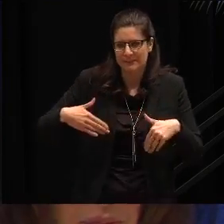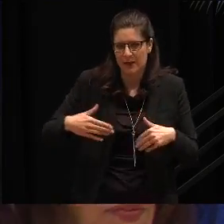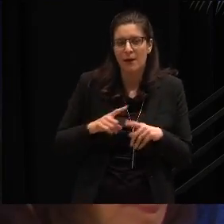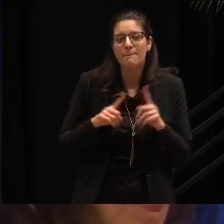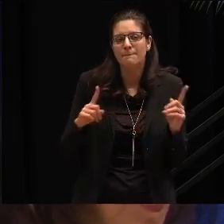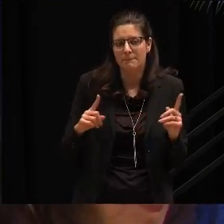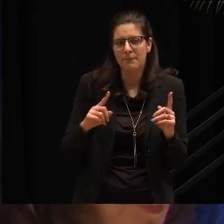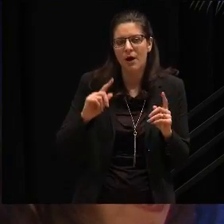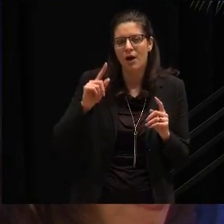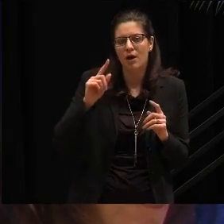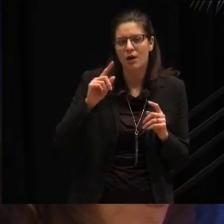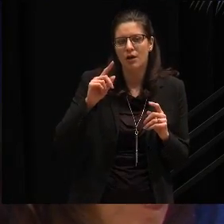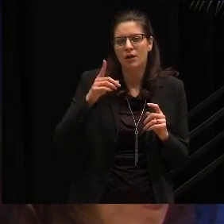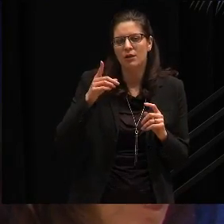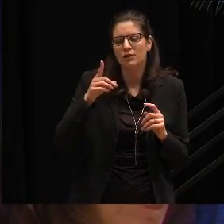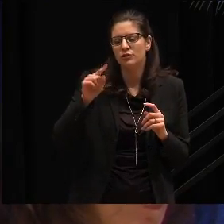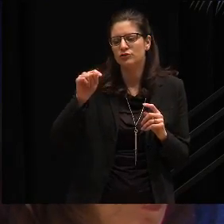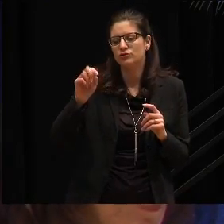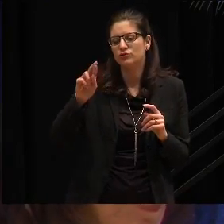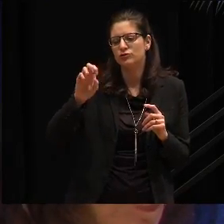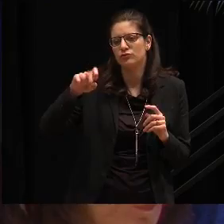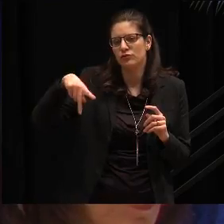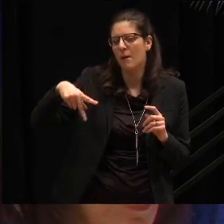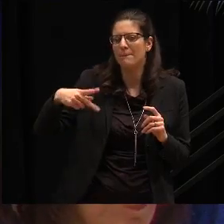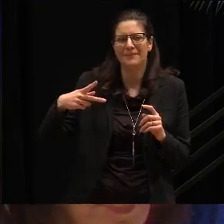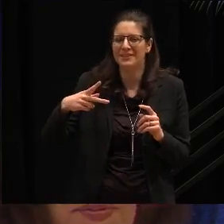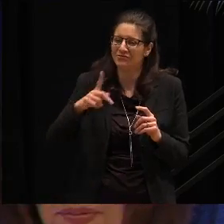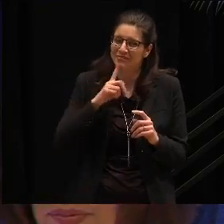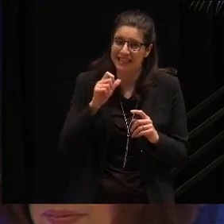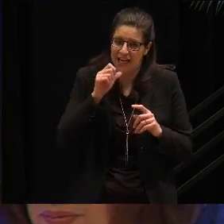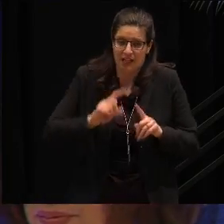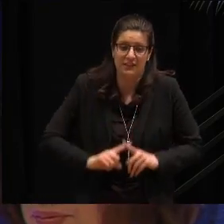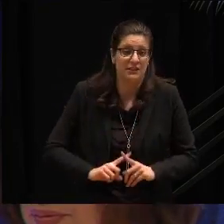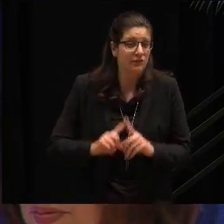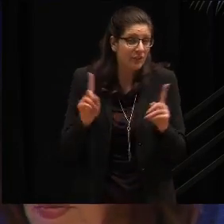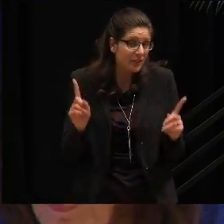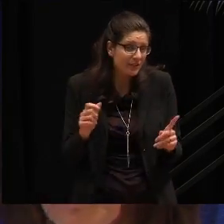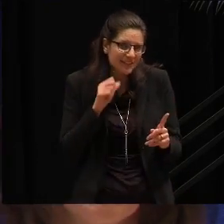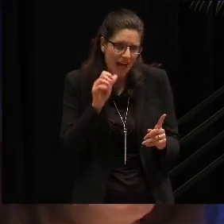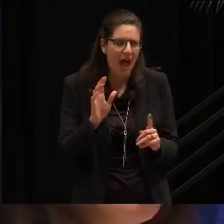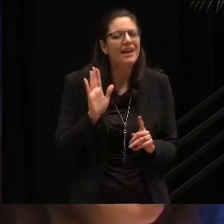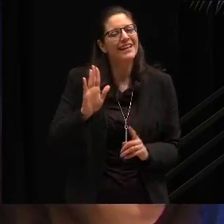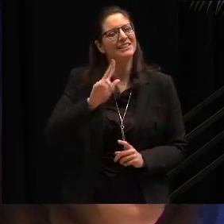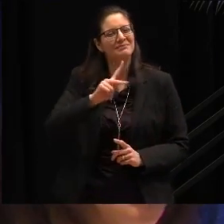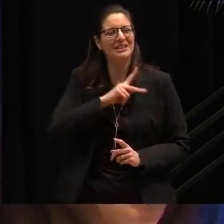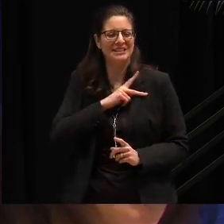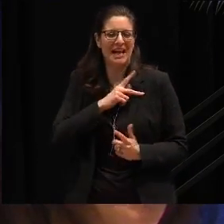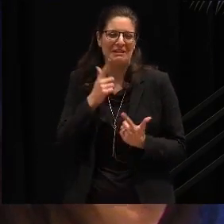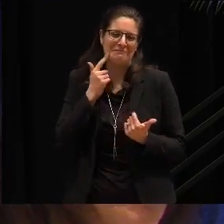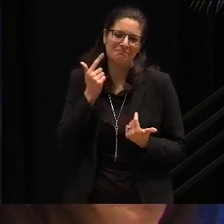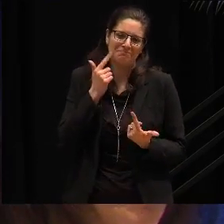Donald Trump is not all that different, except for his quirky personality,